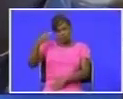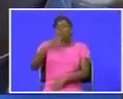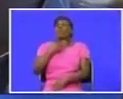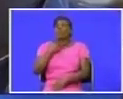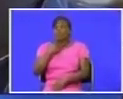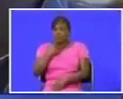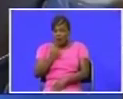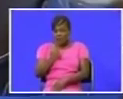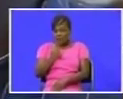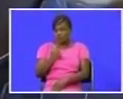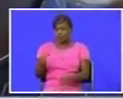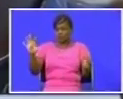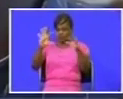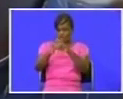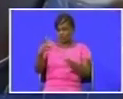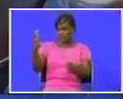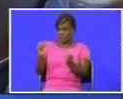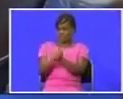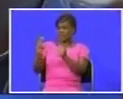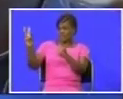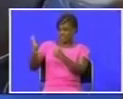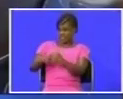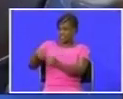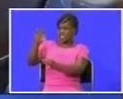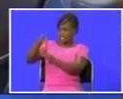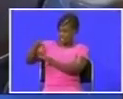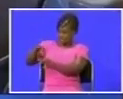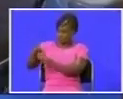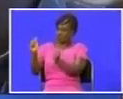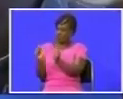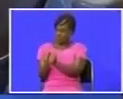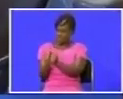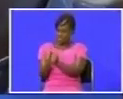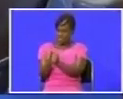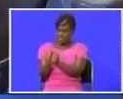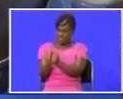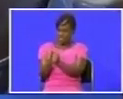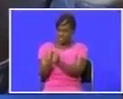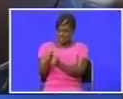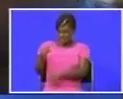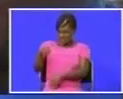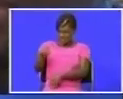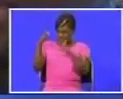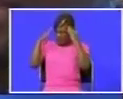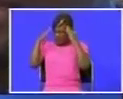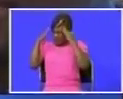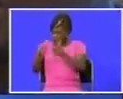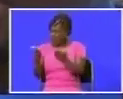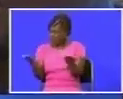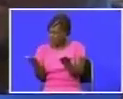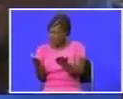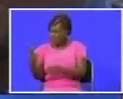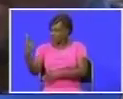to go into the 2017 elections with his sight trained on